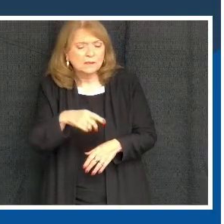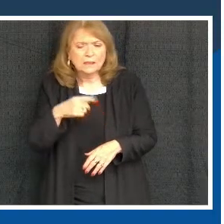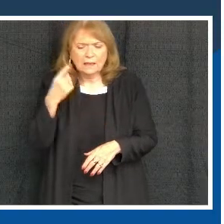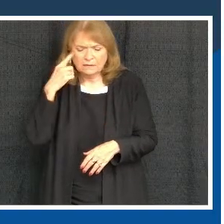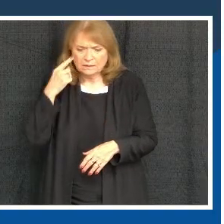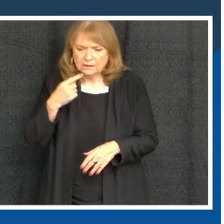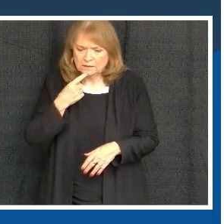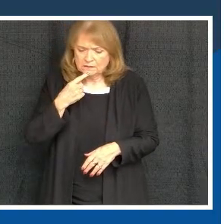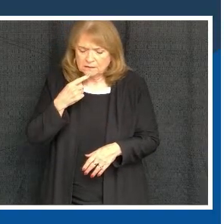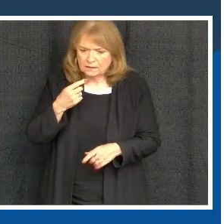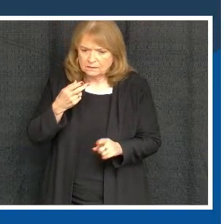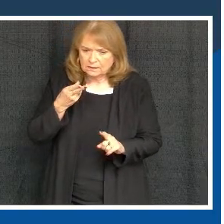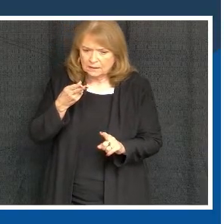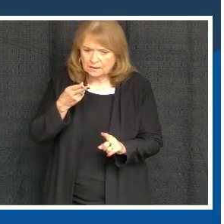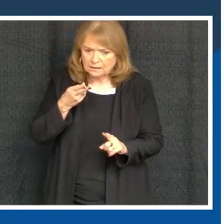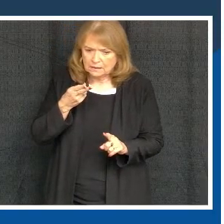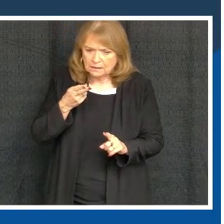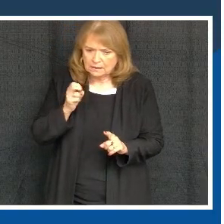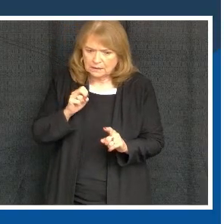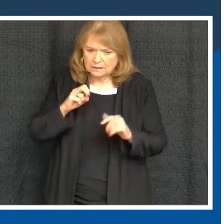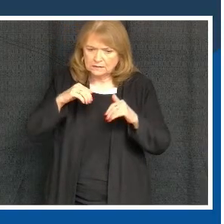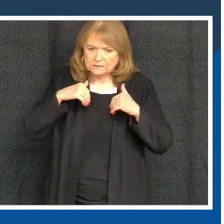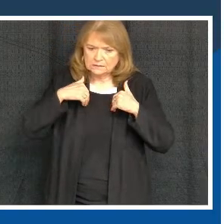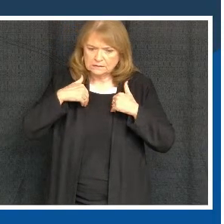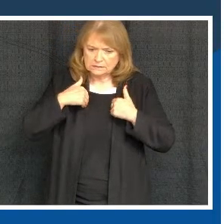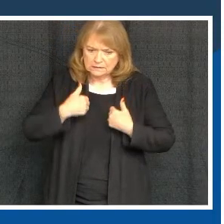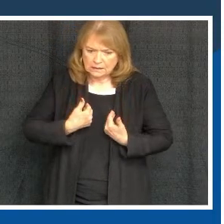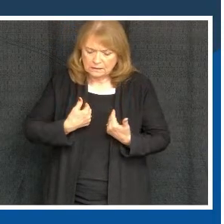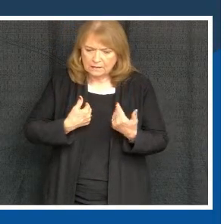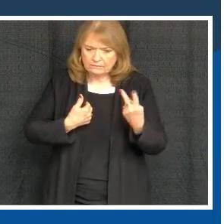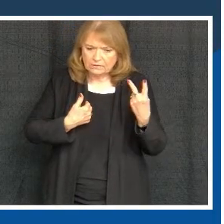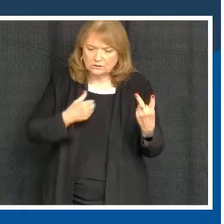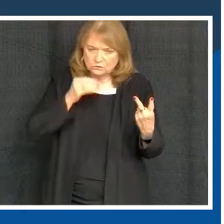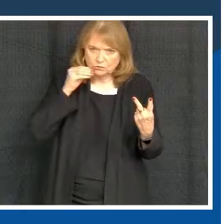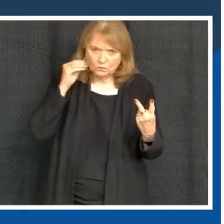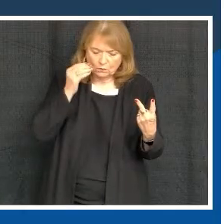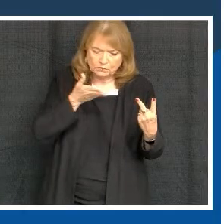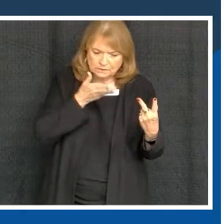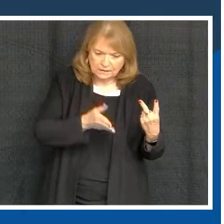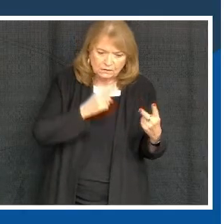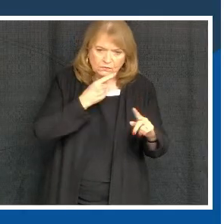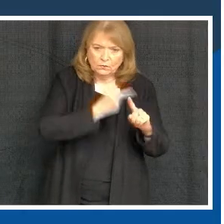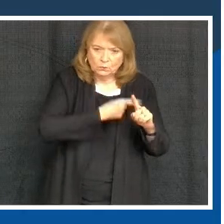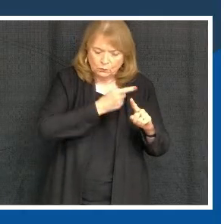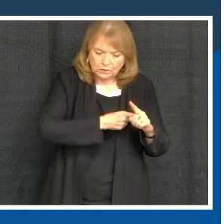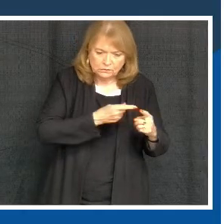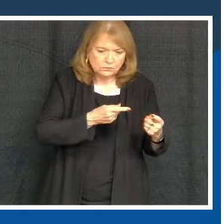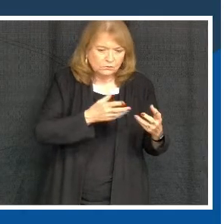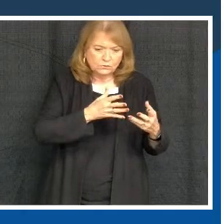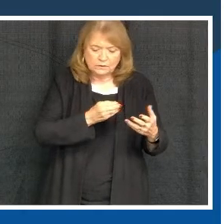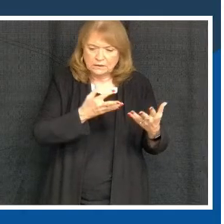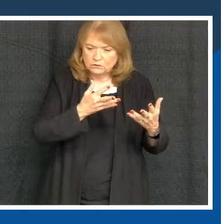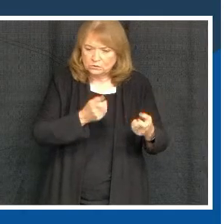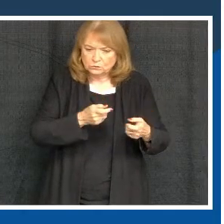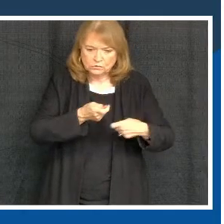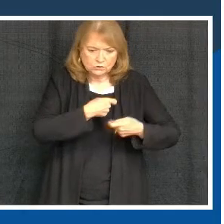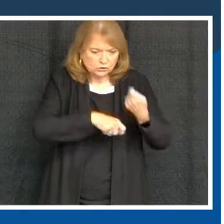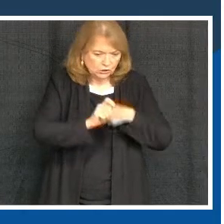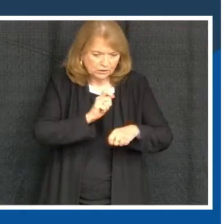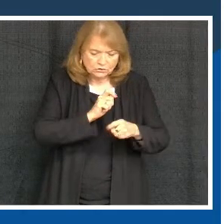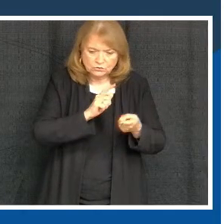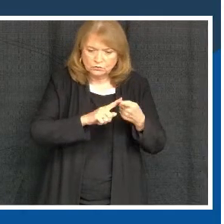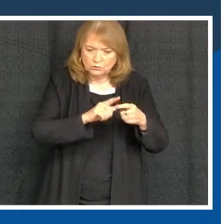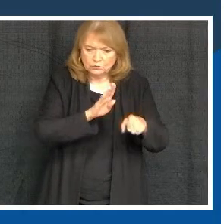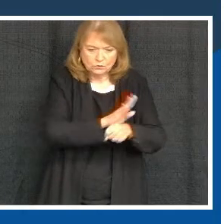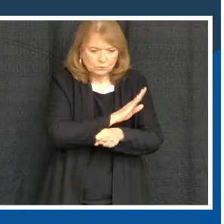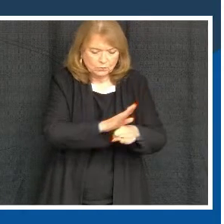he is tired of having the two homes there, the rental properties, and they're causing trouble, and he just wants to zone it commercial and be done with that. I